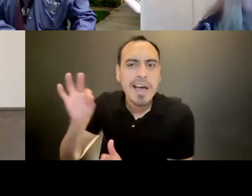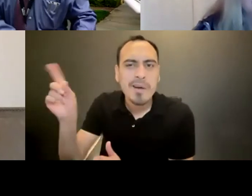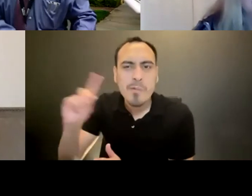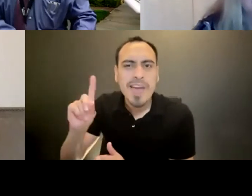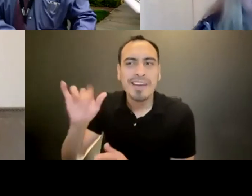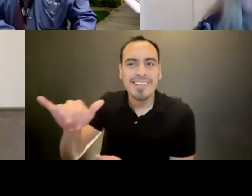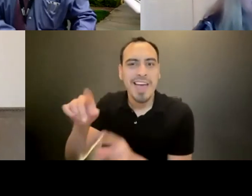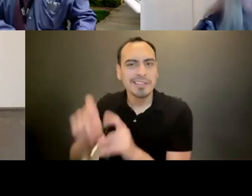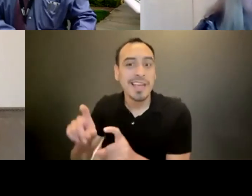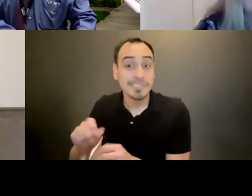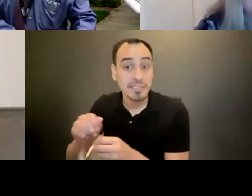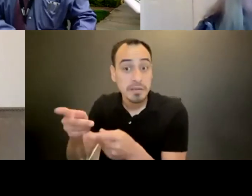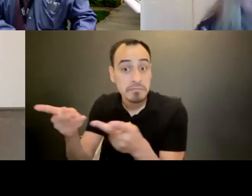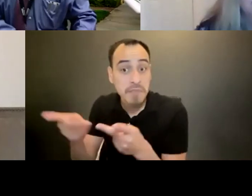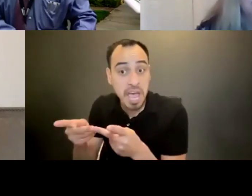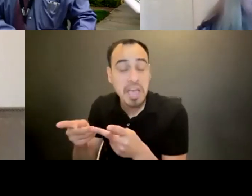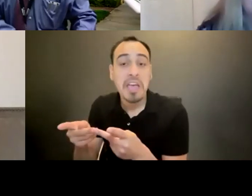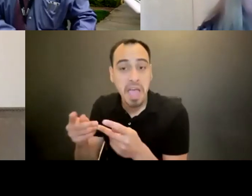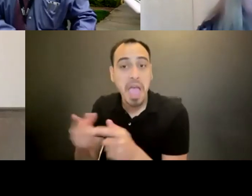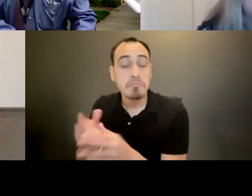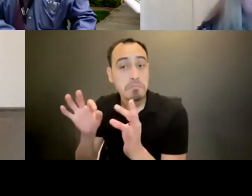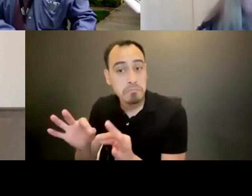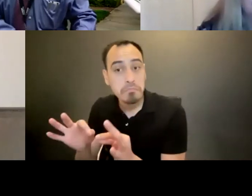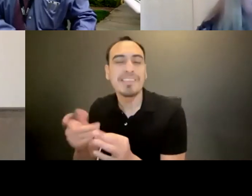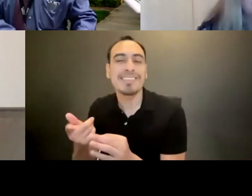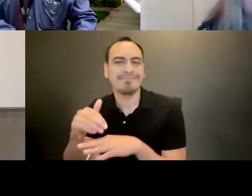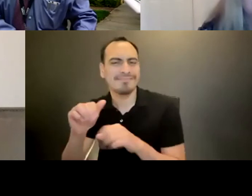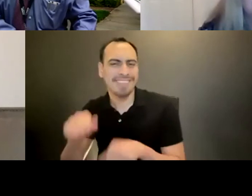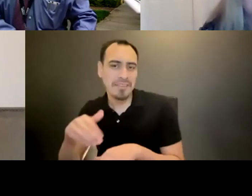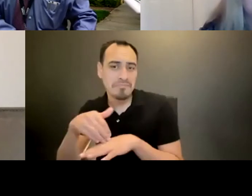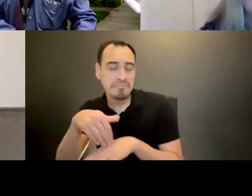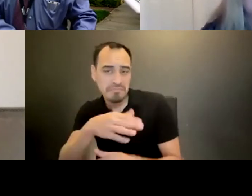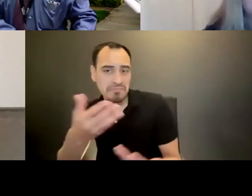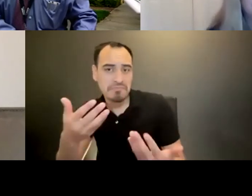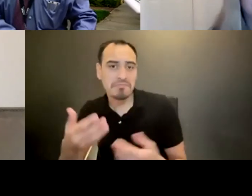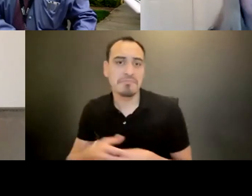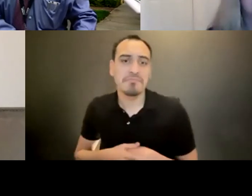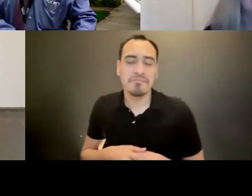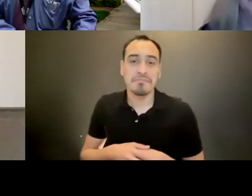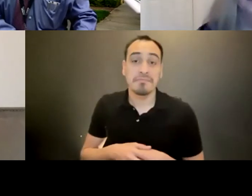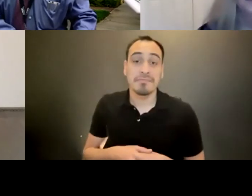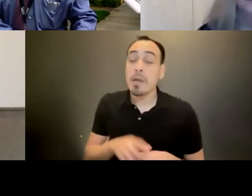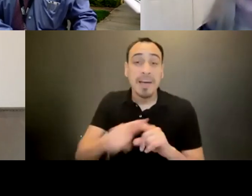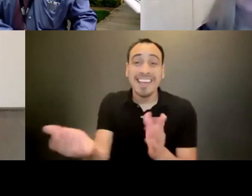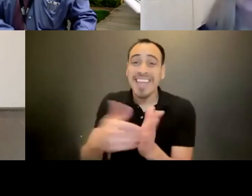that bring groups of people together. And again, just being careful.